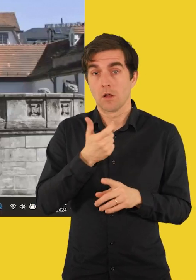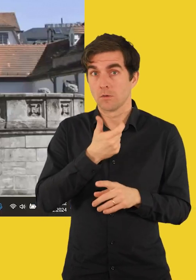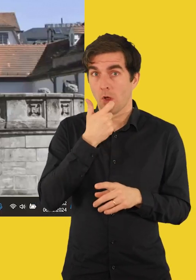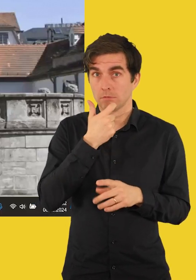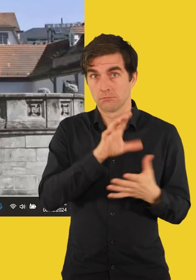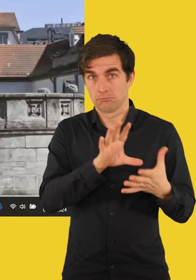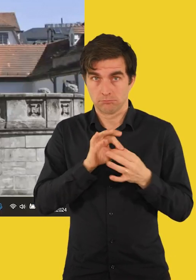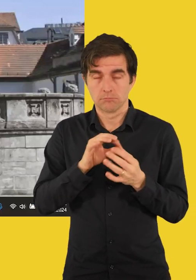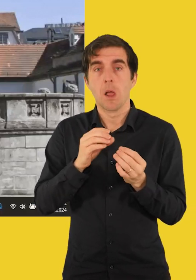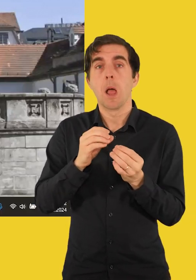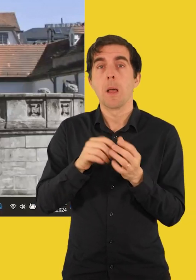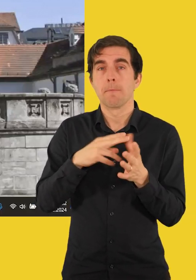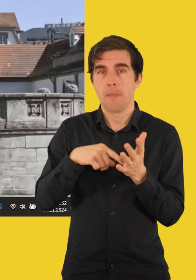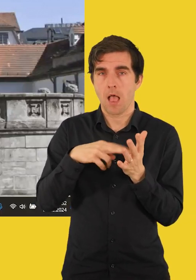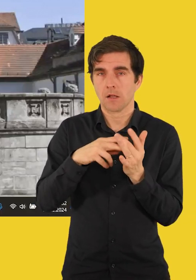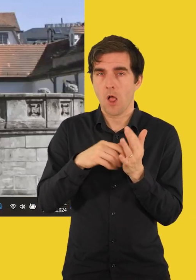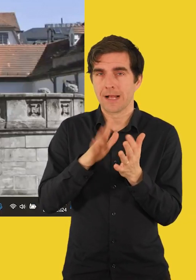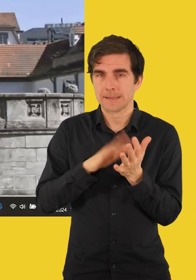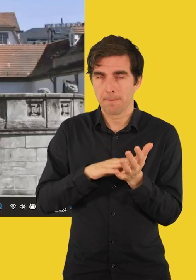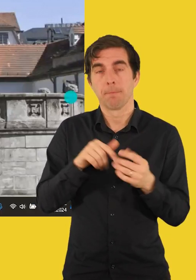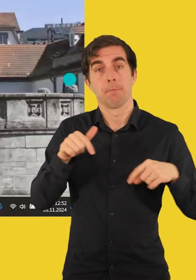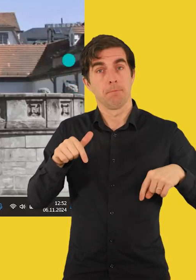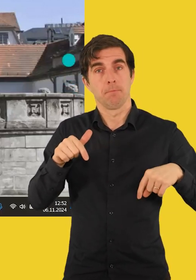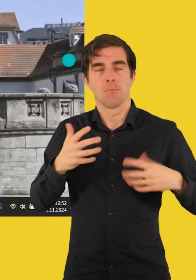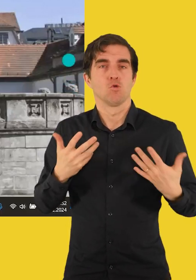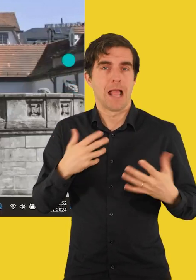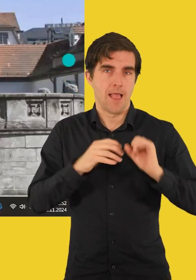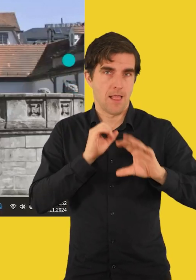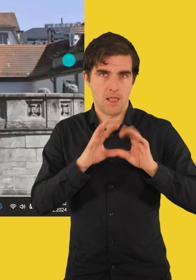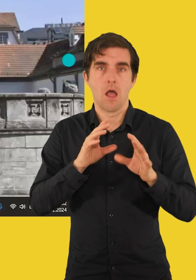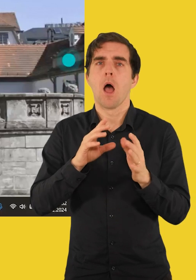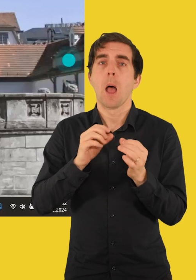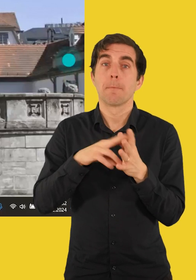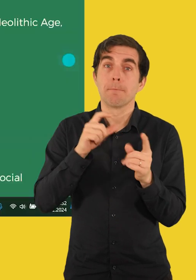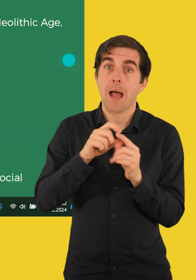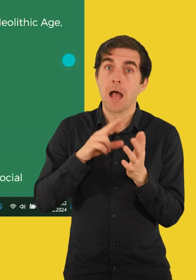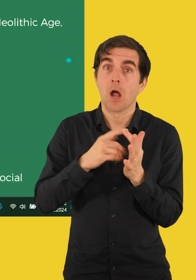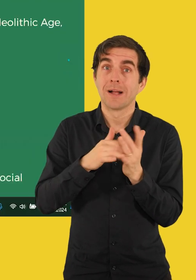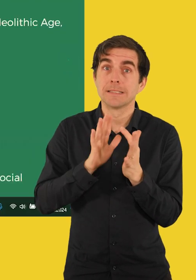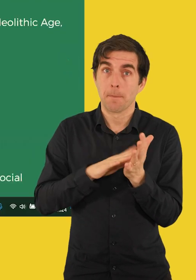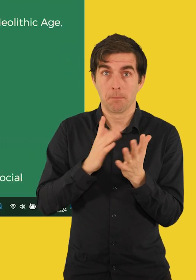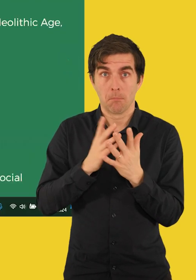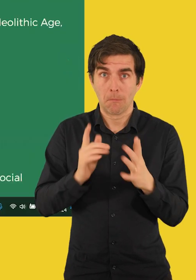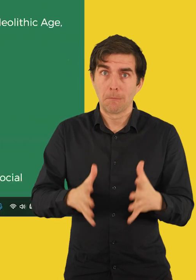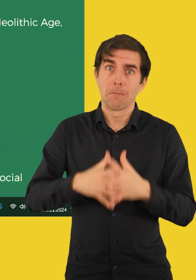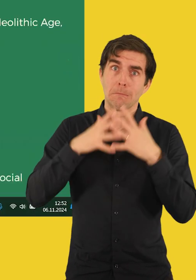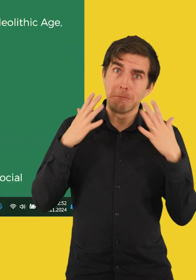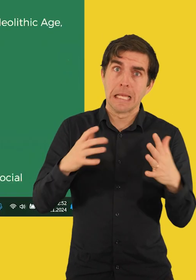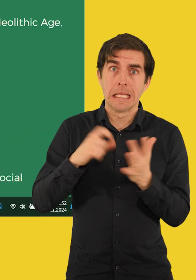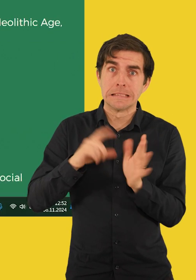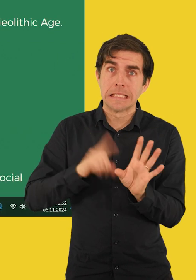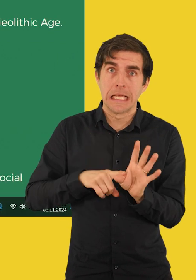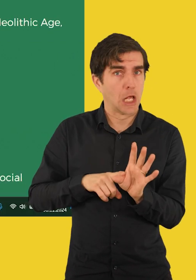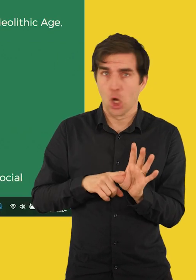of Doughnut Economics implementation in Bad Nauheim today. Right. So Bad Nauheim is not the